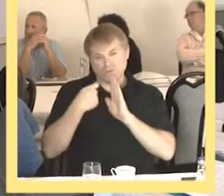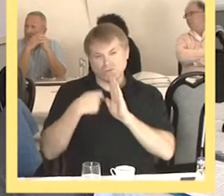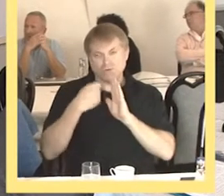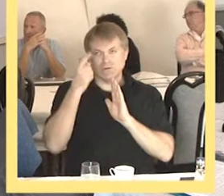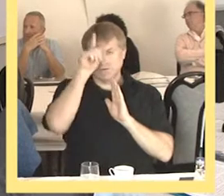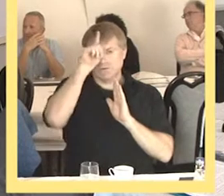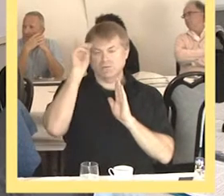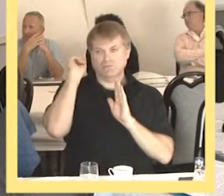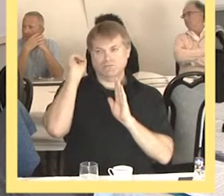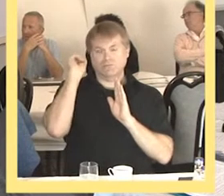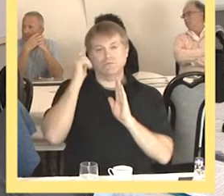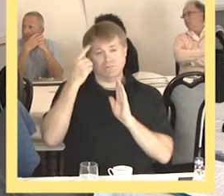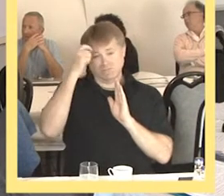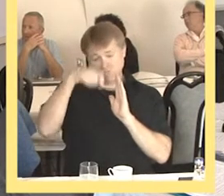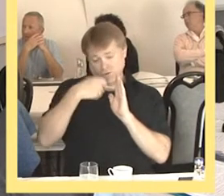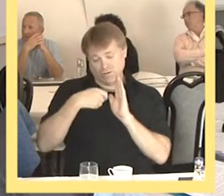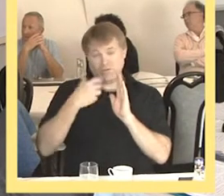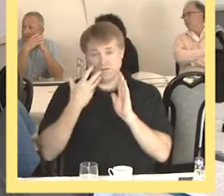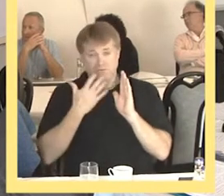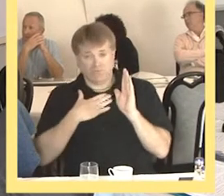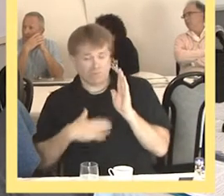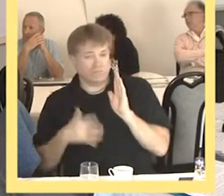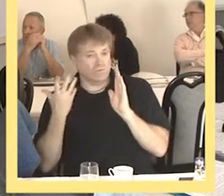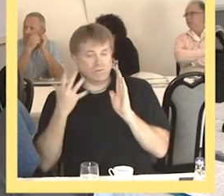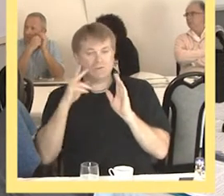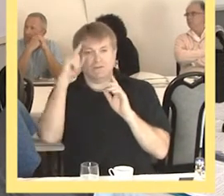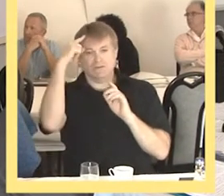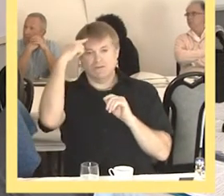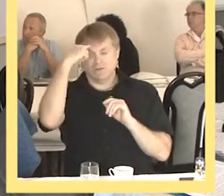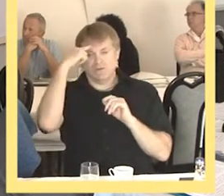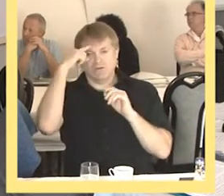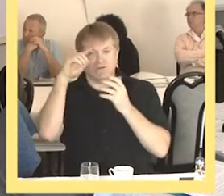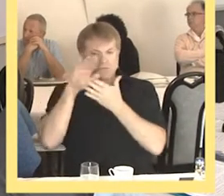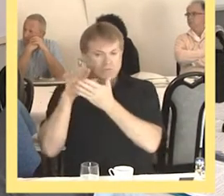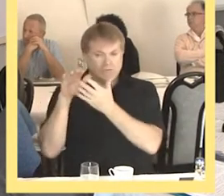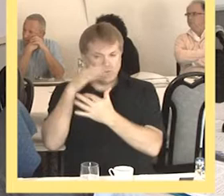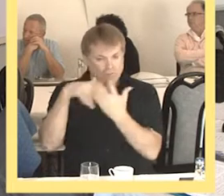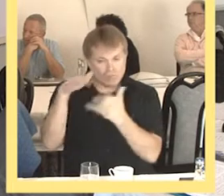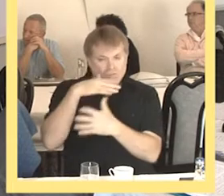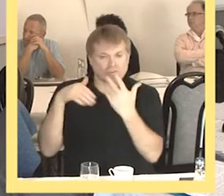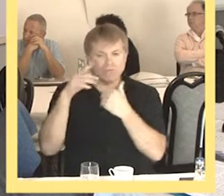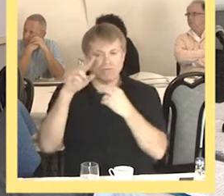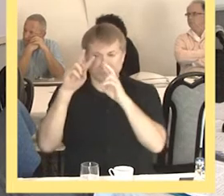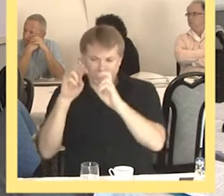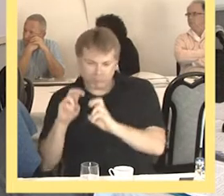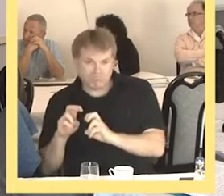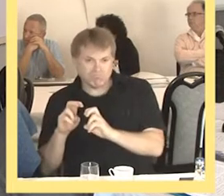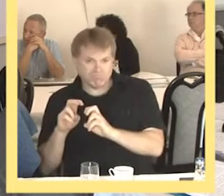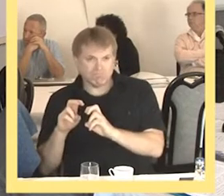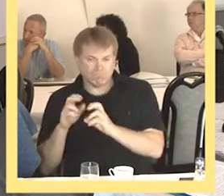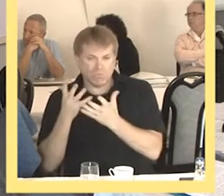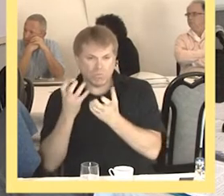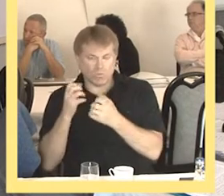crisis management for people with hearing and visual impairment. And we